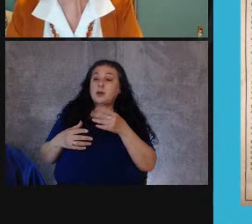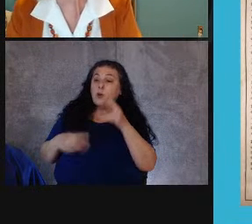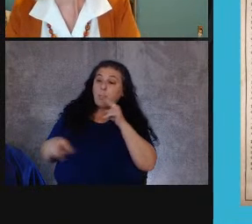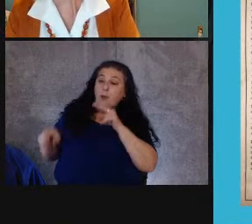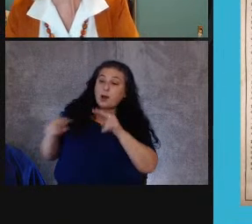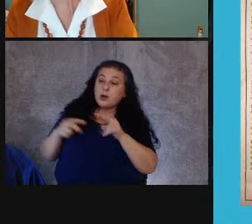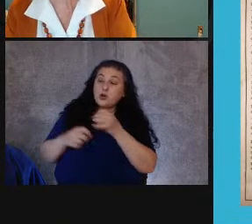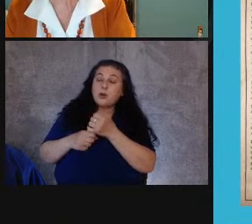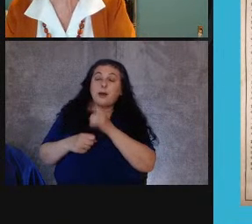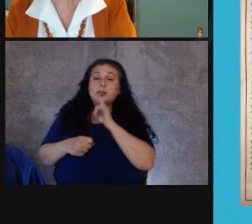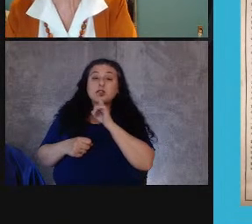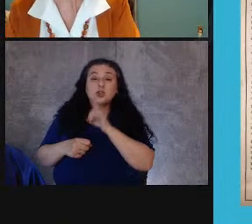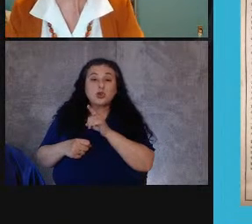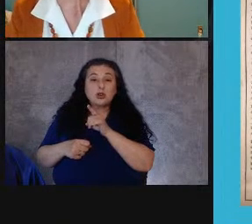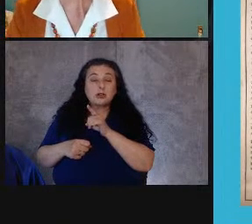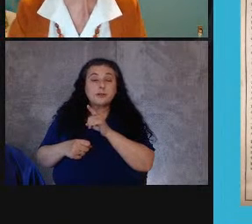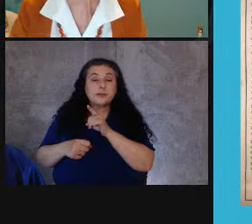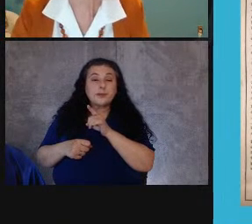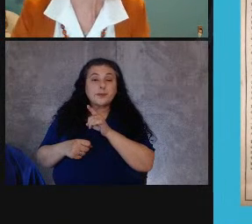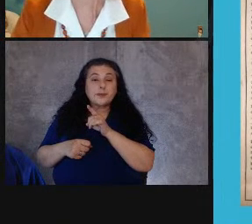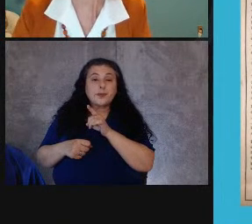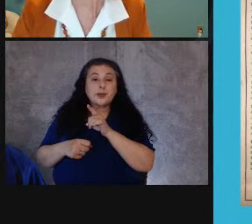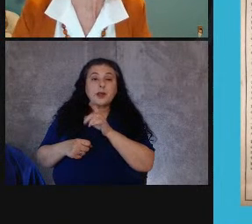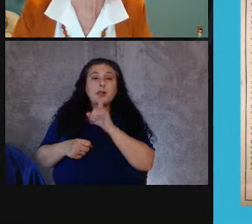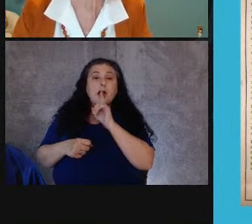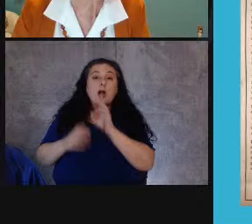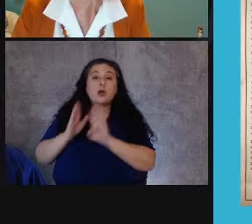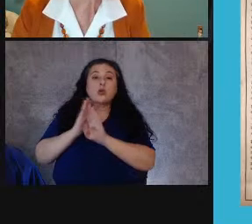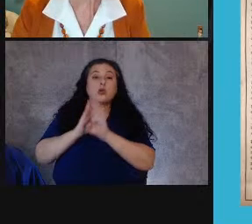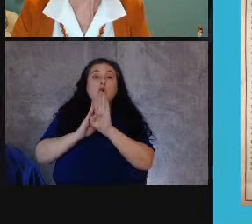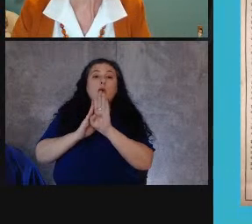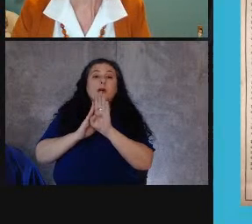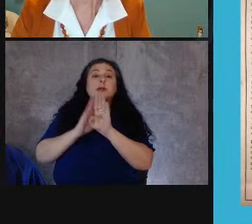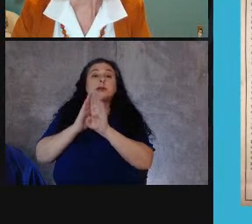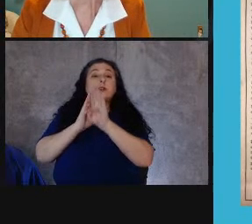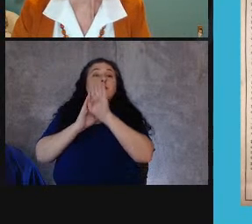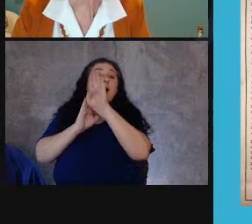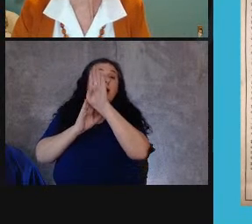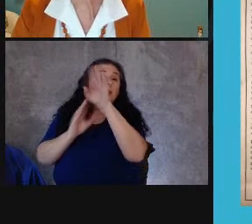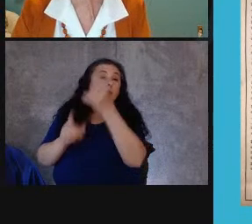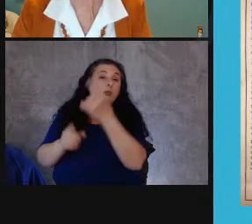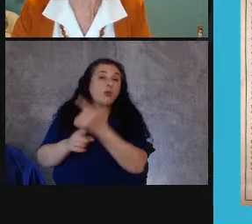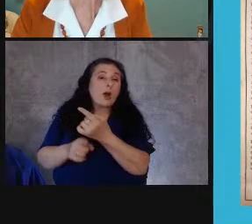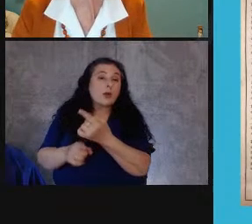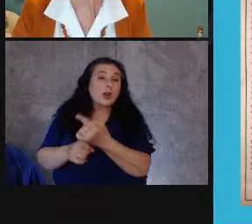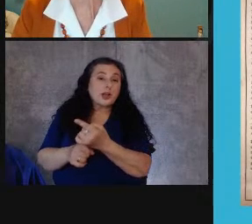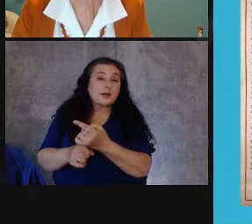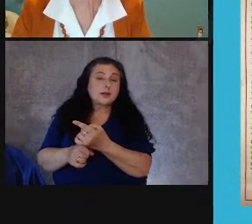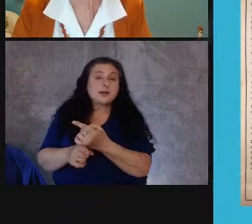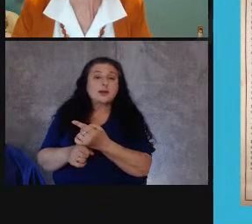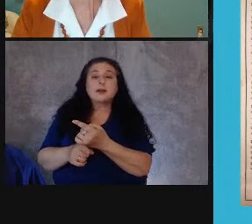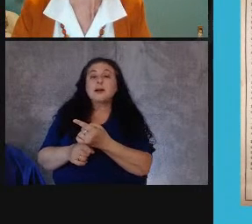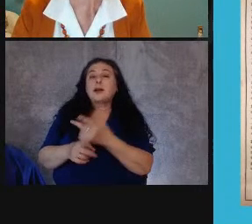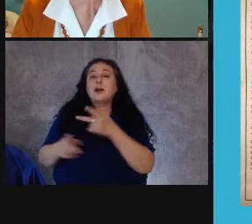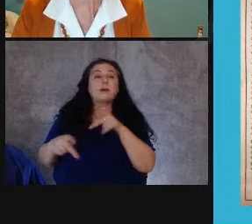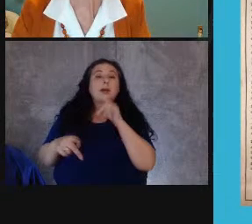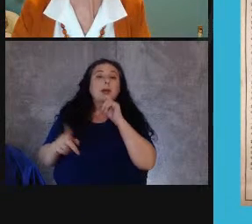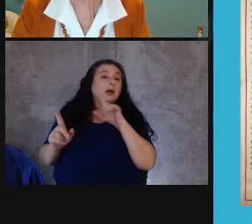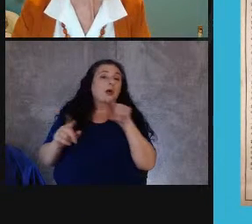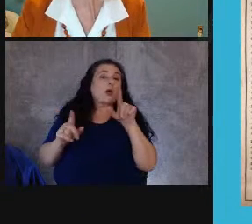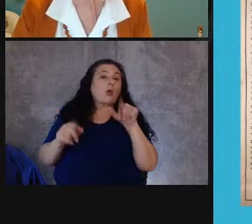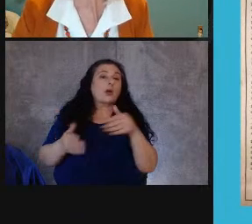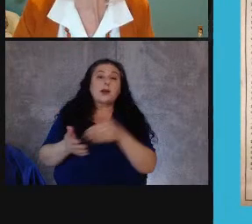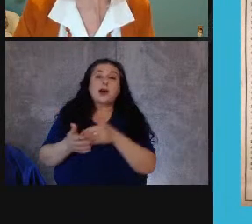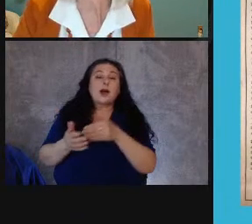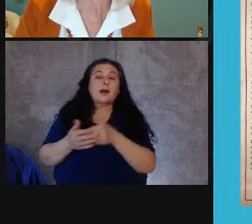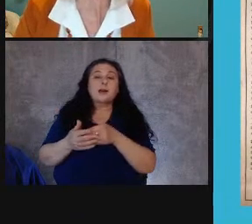make sure that they are growing and developing properly. What we have to realize is that, by and large, people didn't take their children to